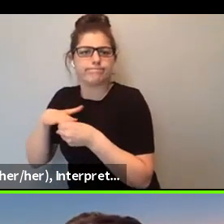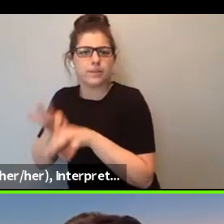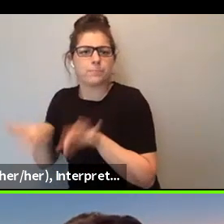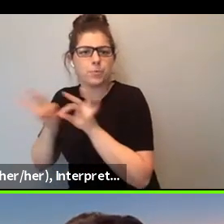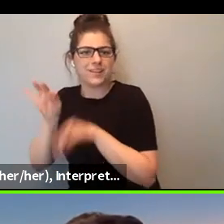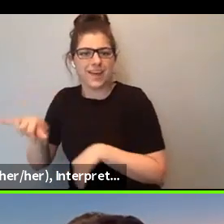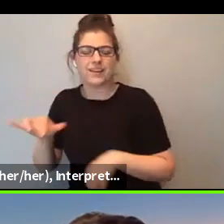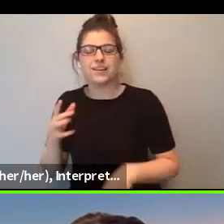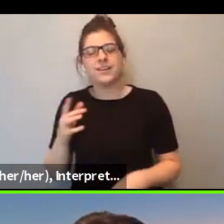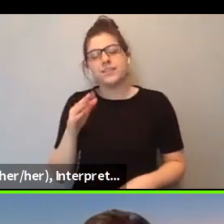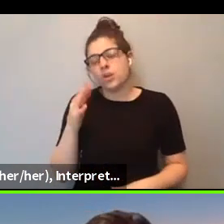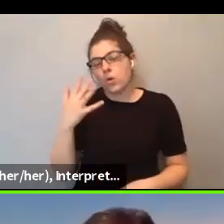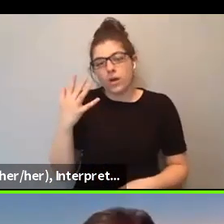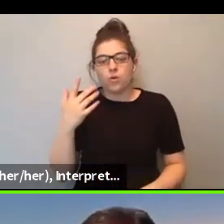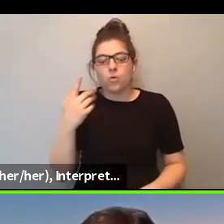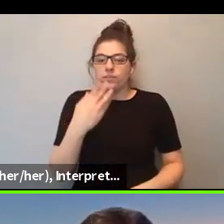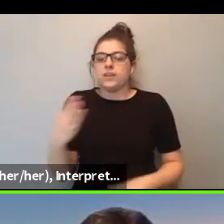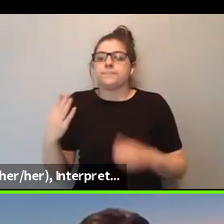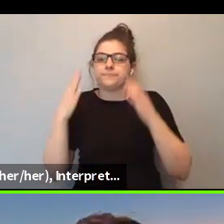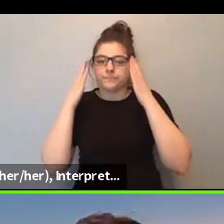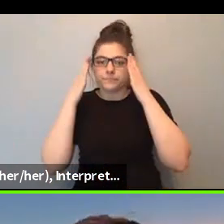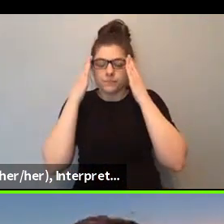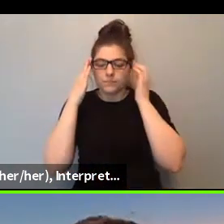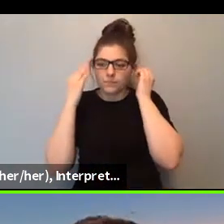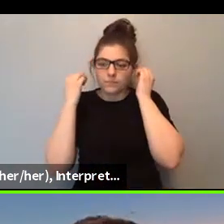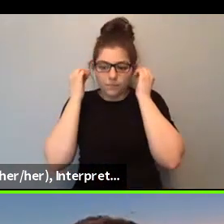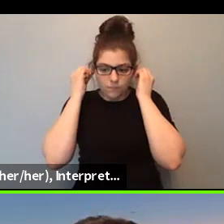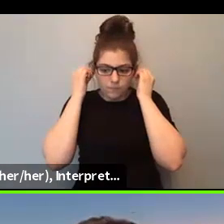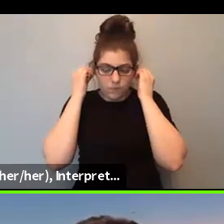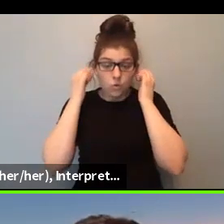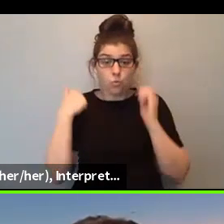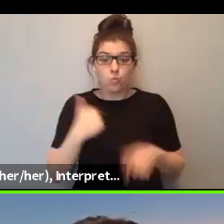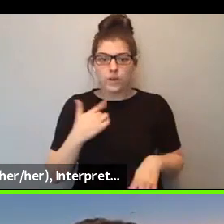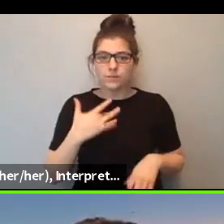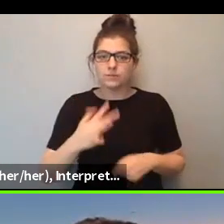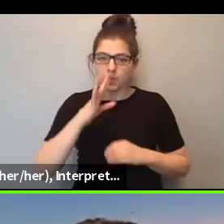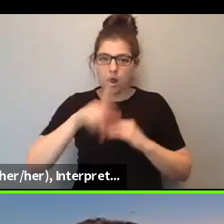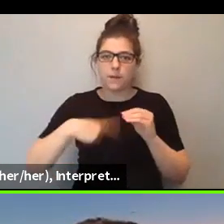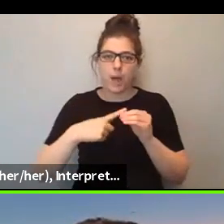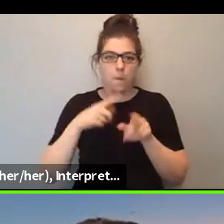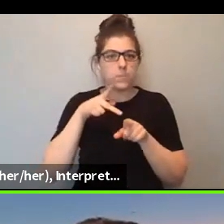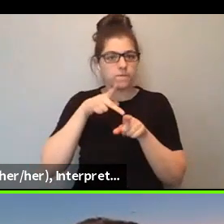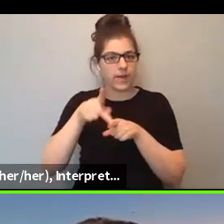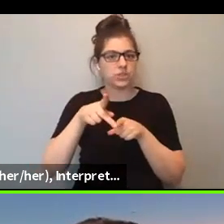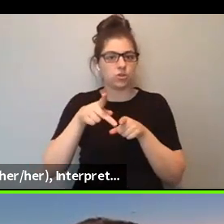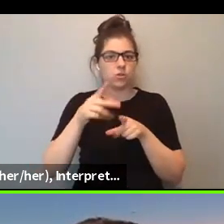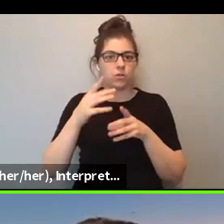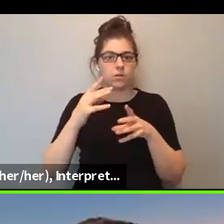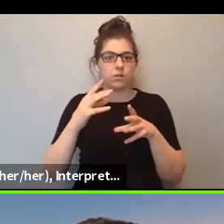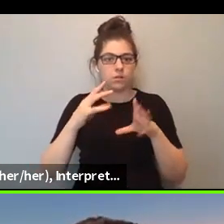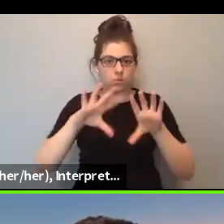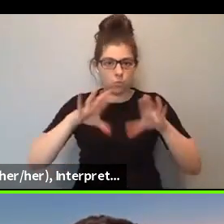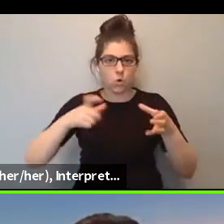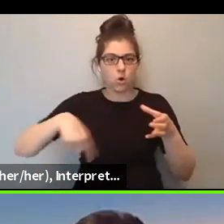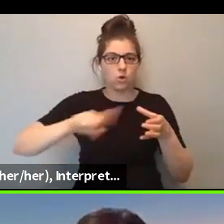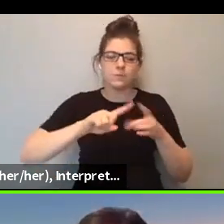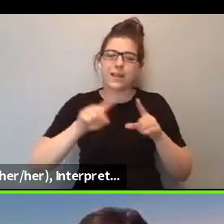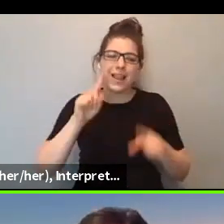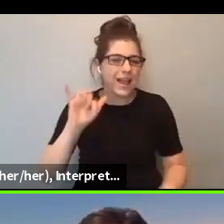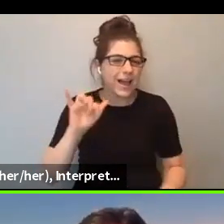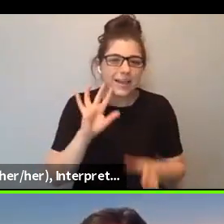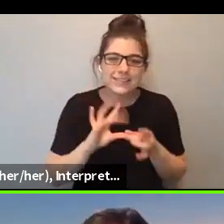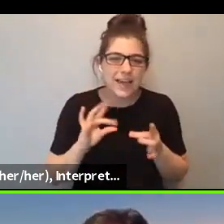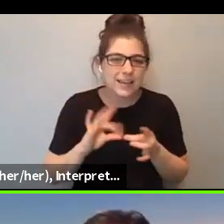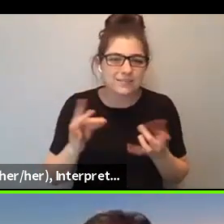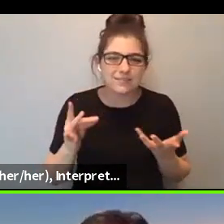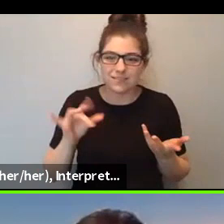Sorry, I want to just make sure I hit these things. We talk about, you know, the professional field, but like I said,